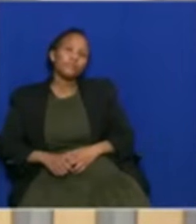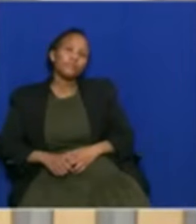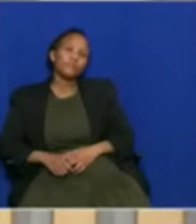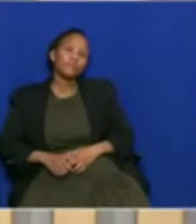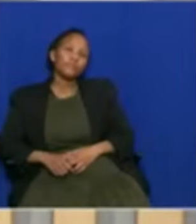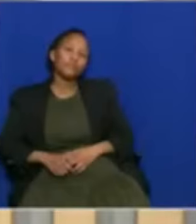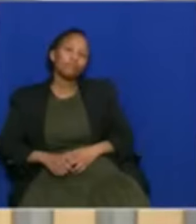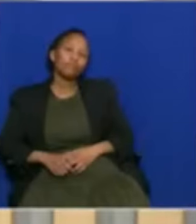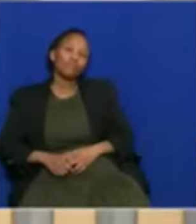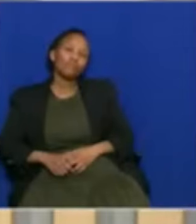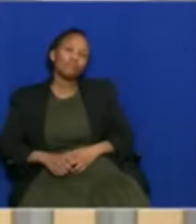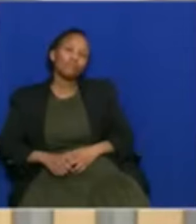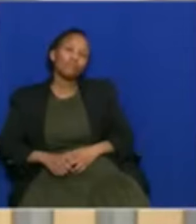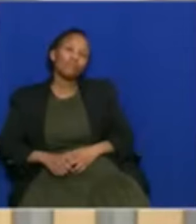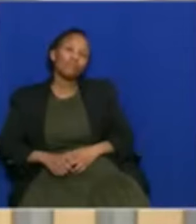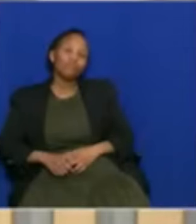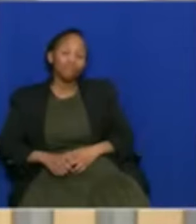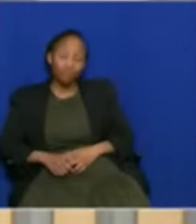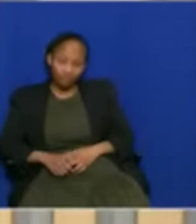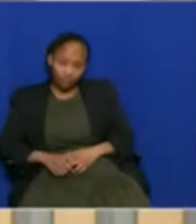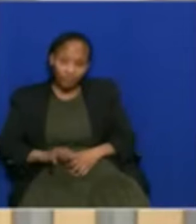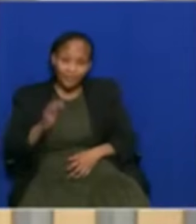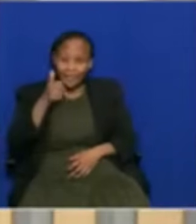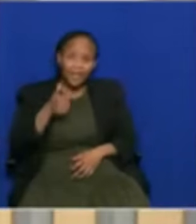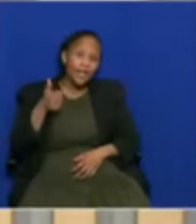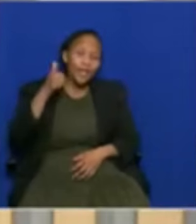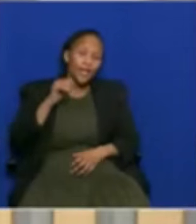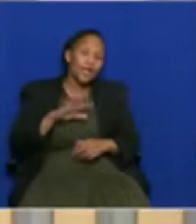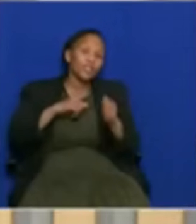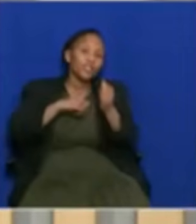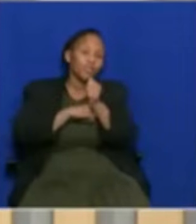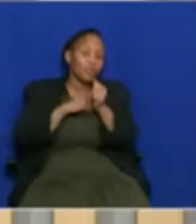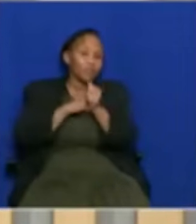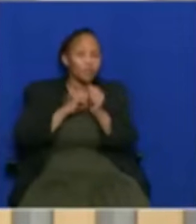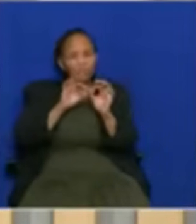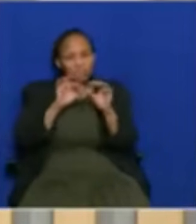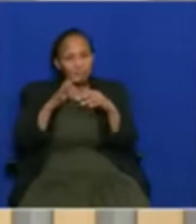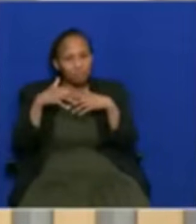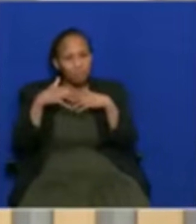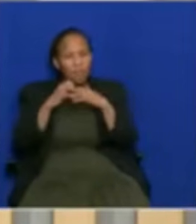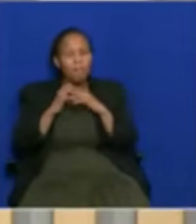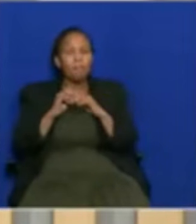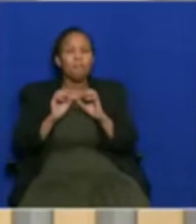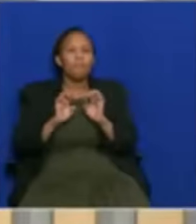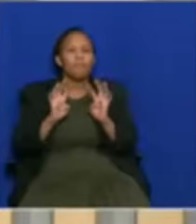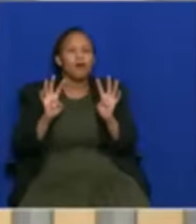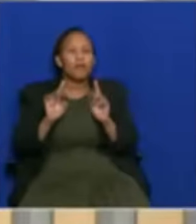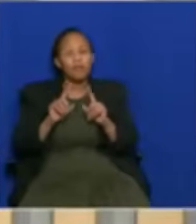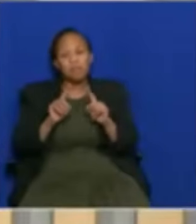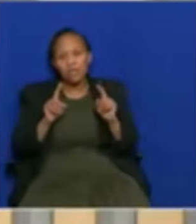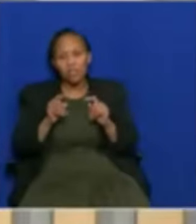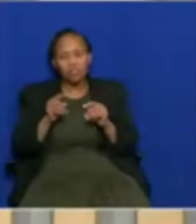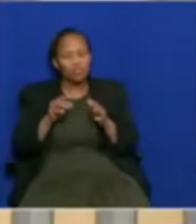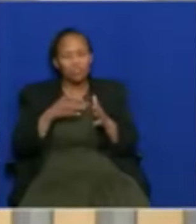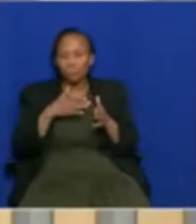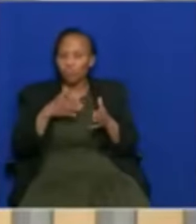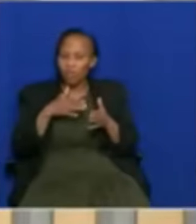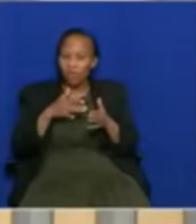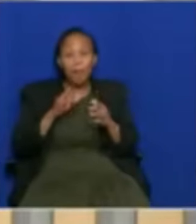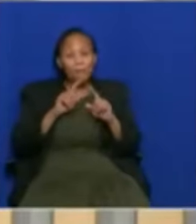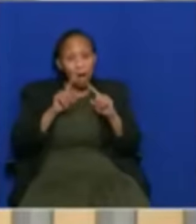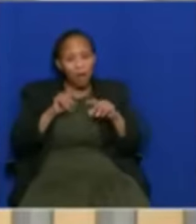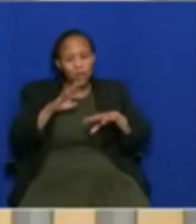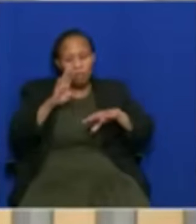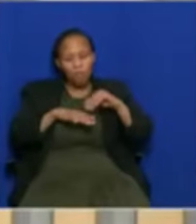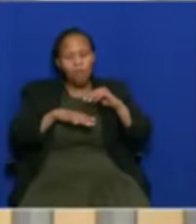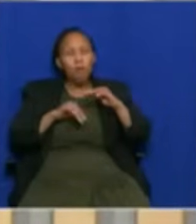properly constitutes a panel and it is not there, I can take that no further. That's my answer to it. This is